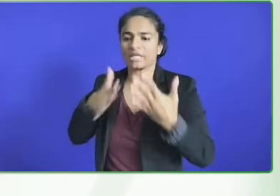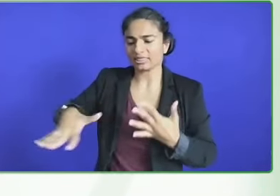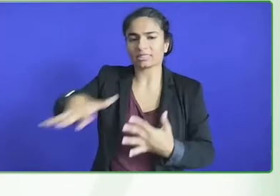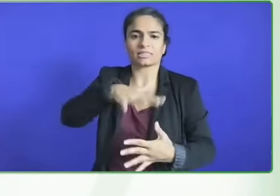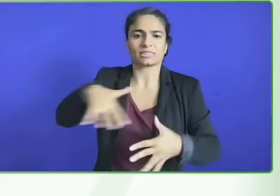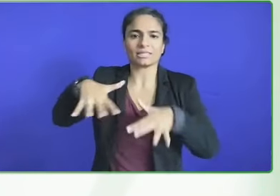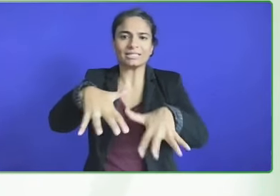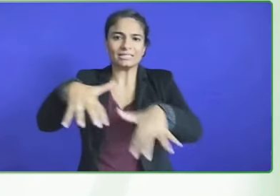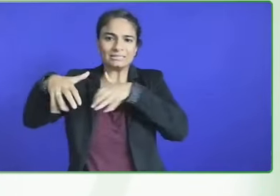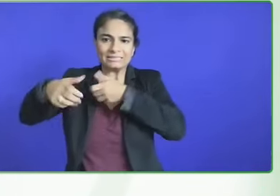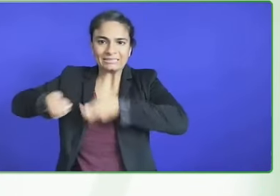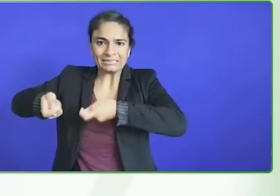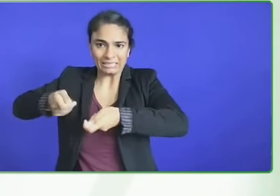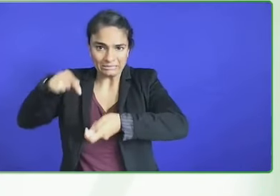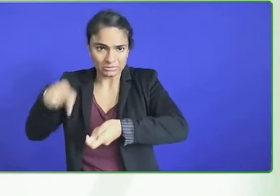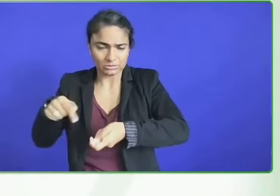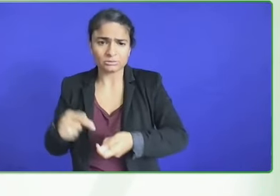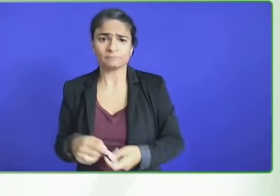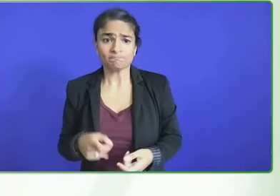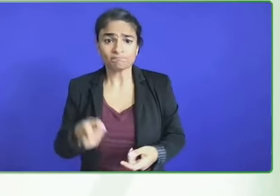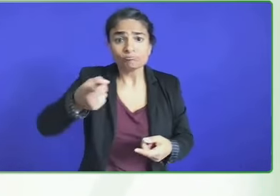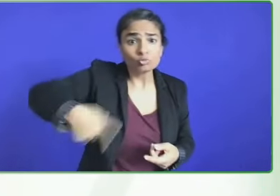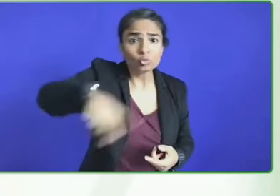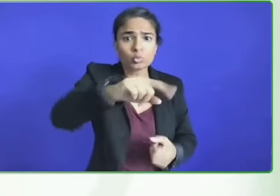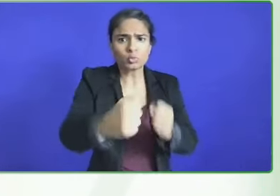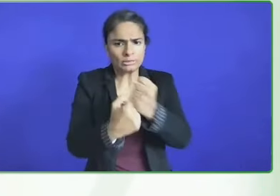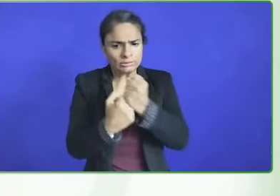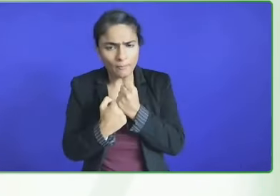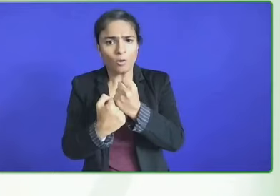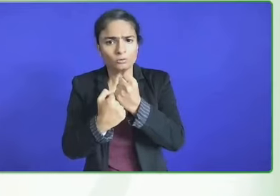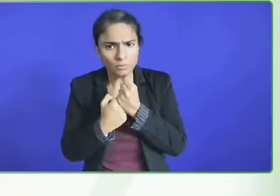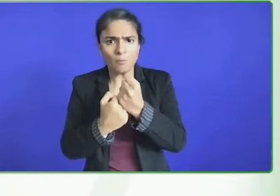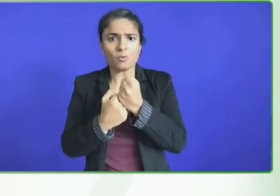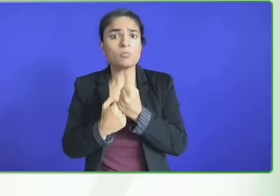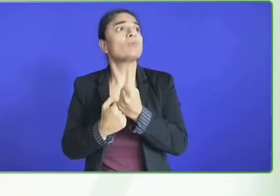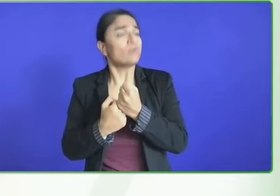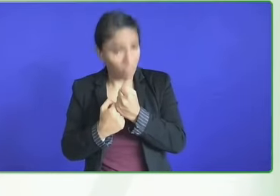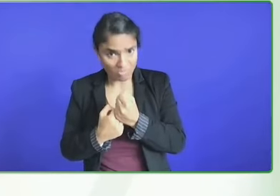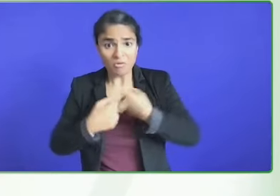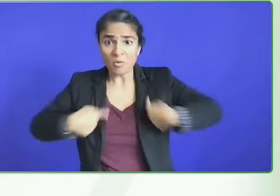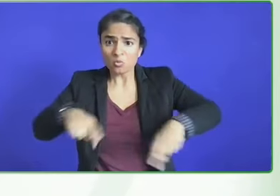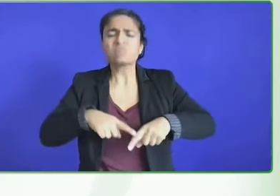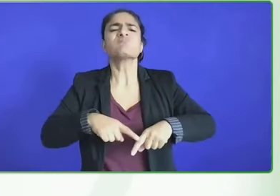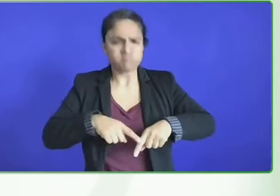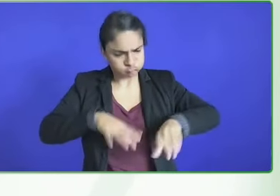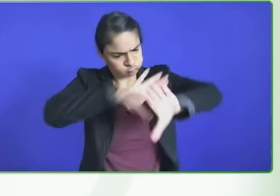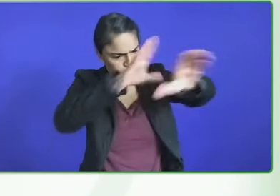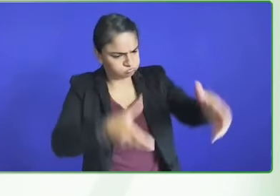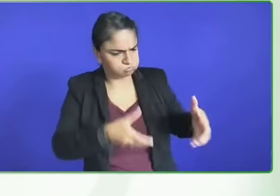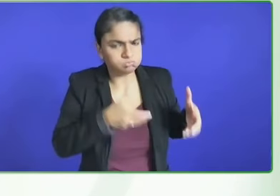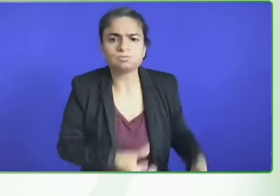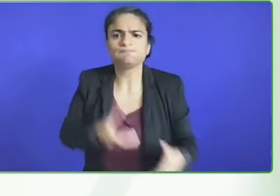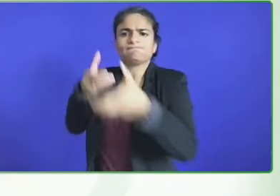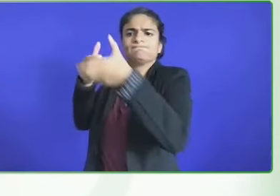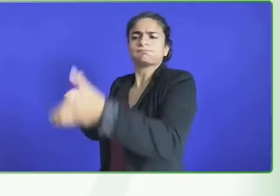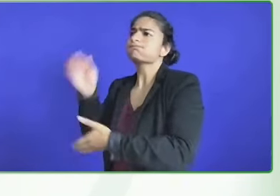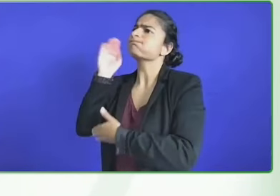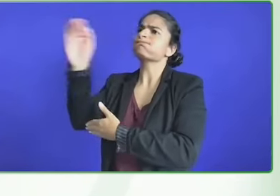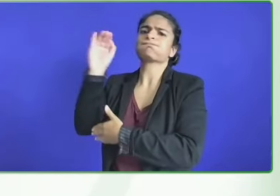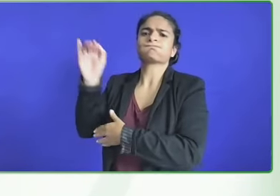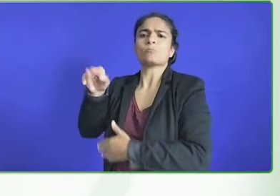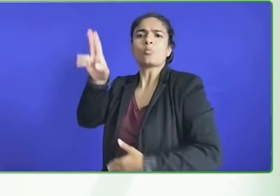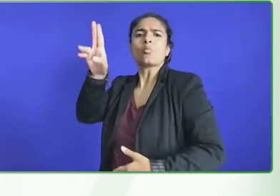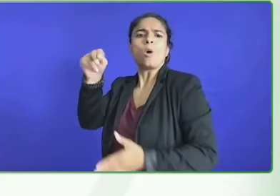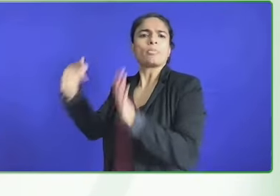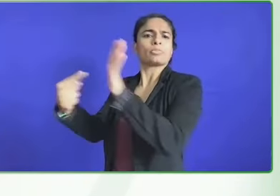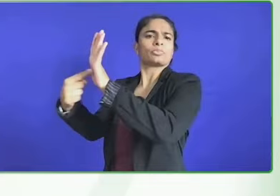and just one kind request to all the presenters today, let's meet for a family picture outside the room so that we also have a